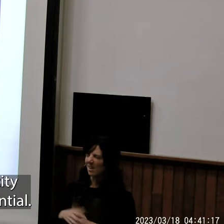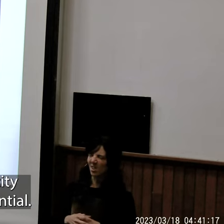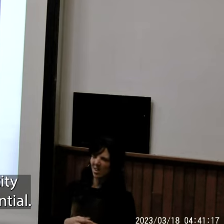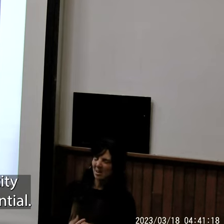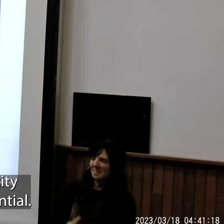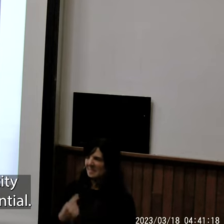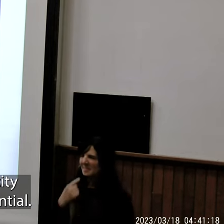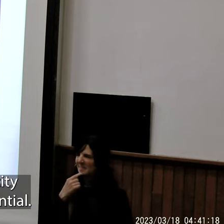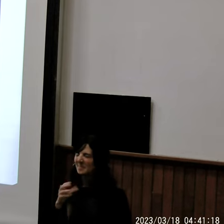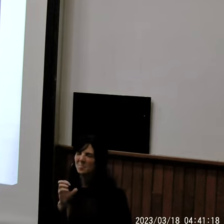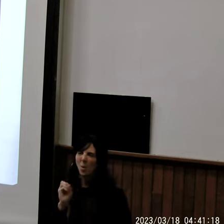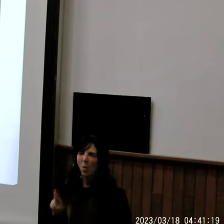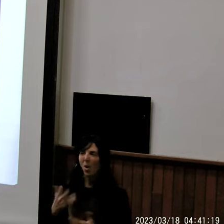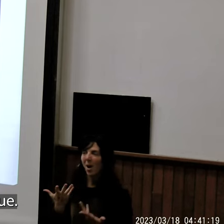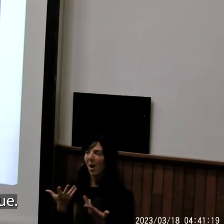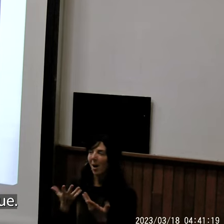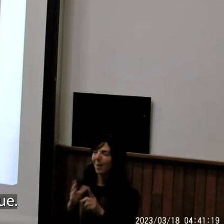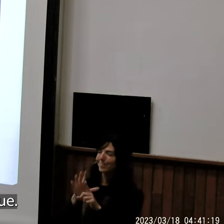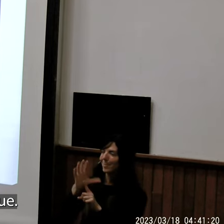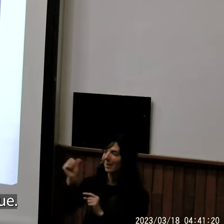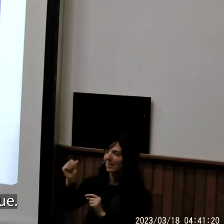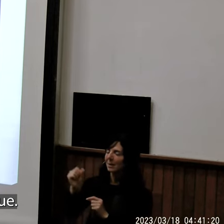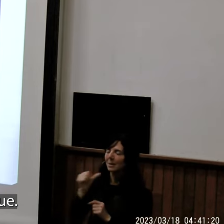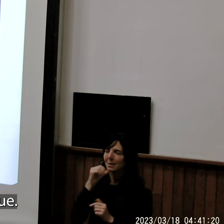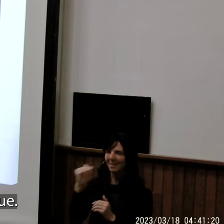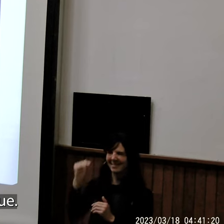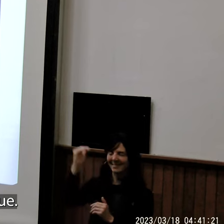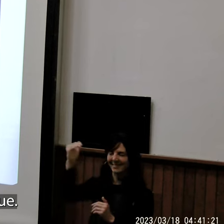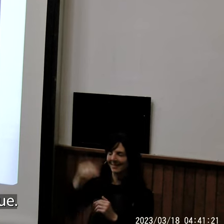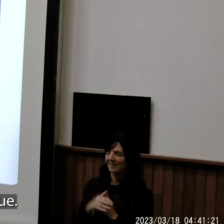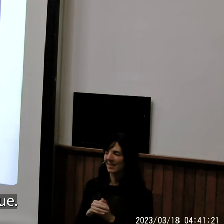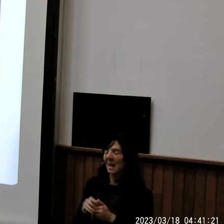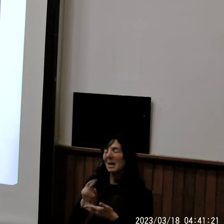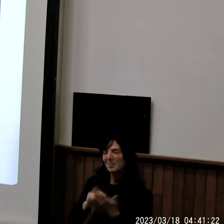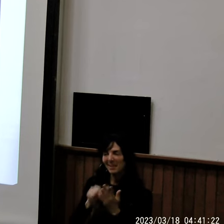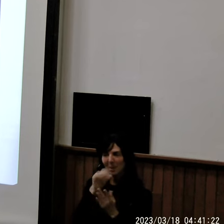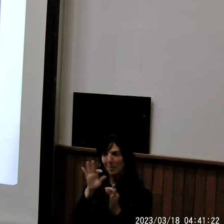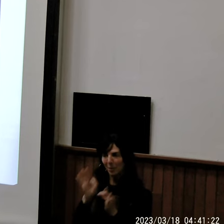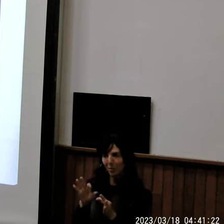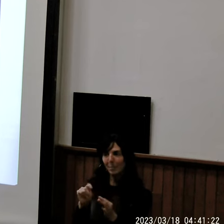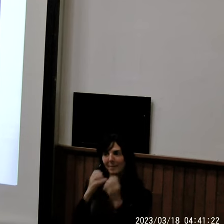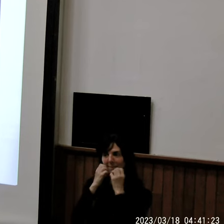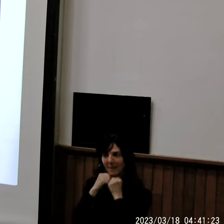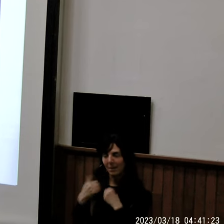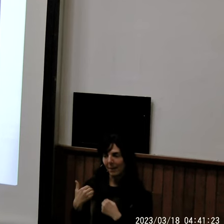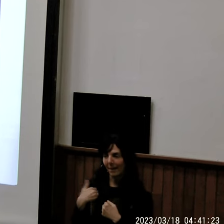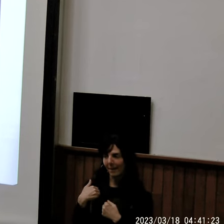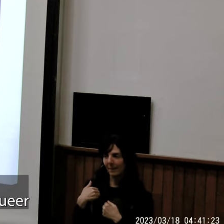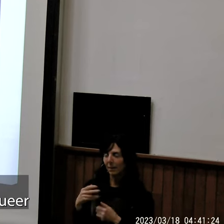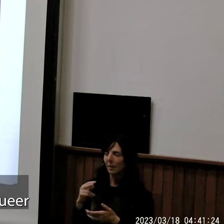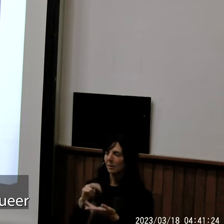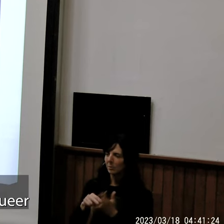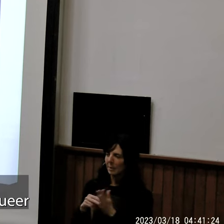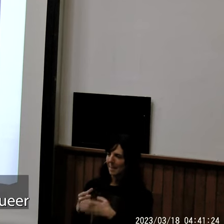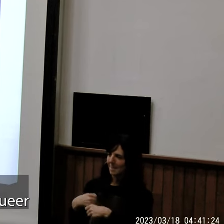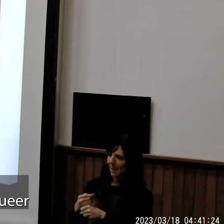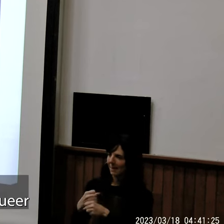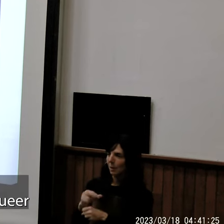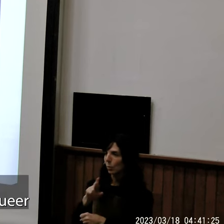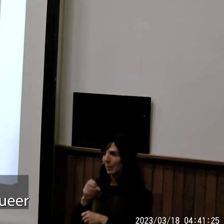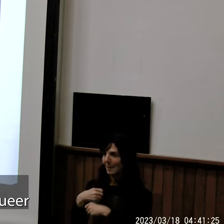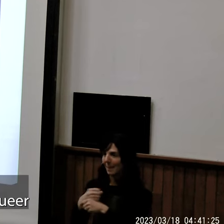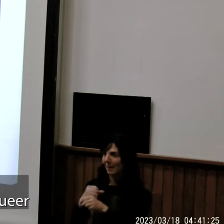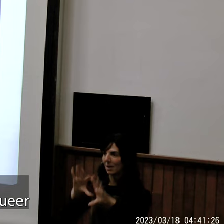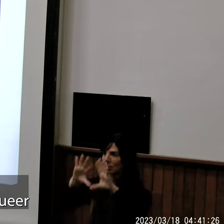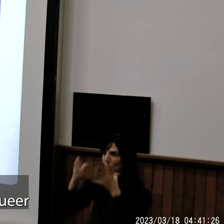or falling short of their radical potential. This imperfection, too, has its value. It reminds us that the work of making and remaking the world is